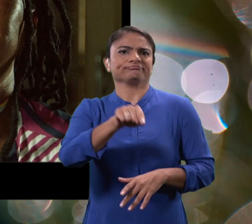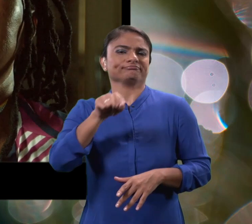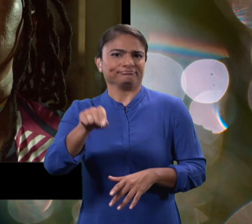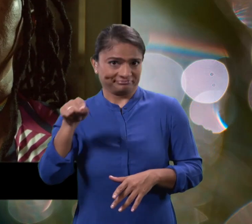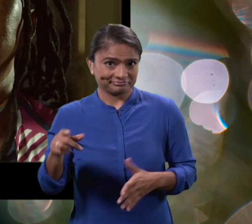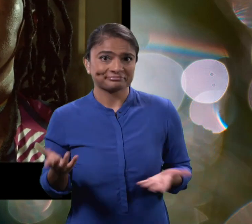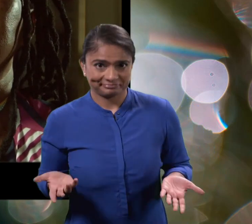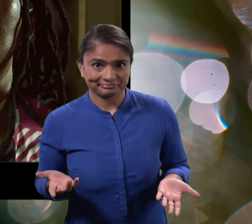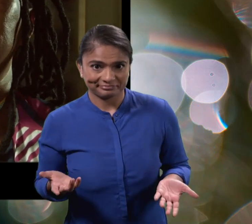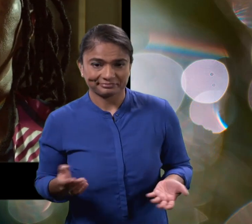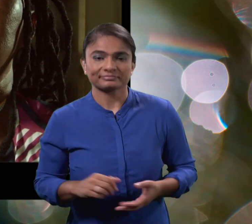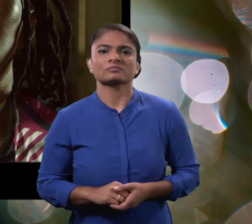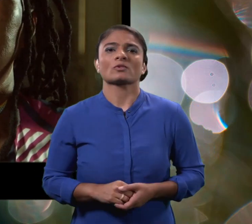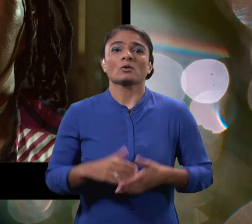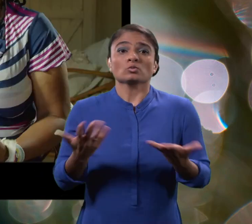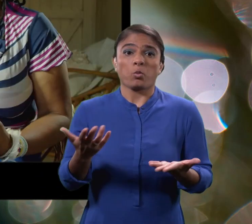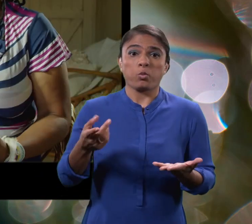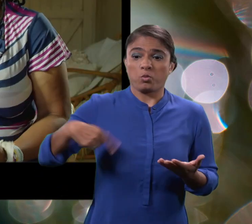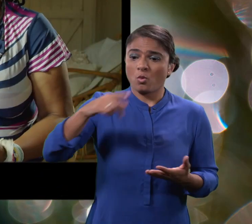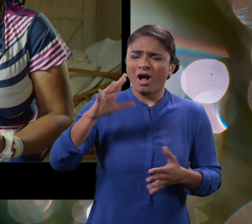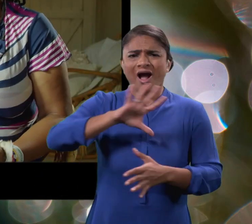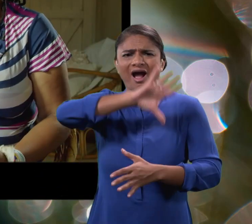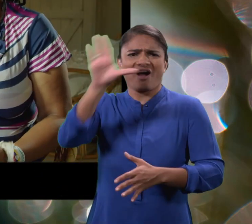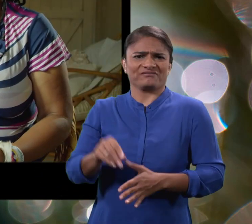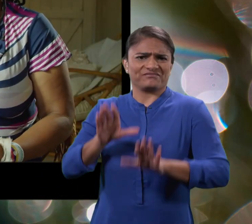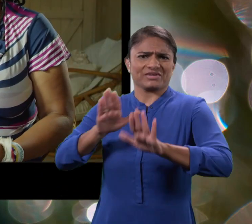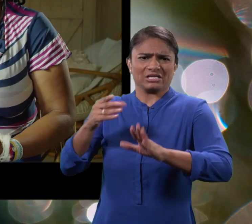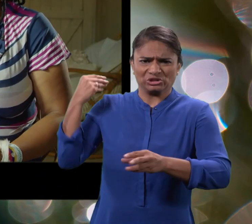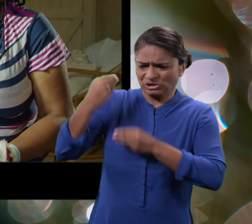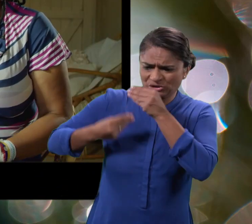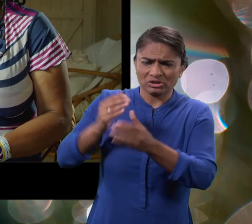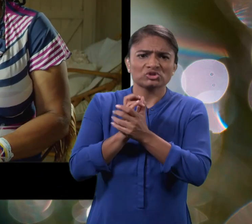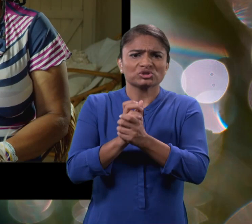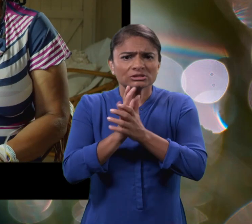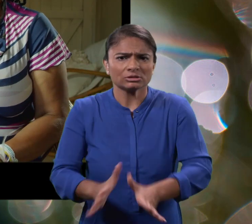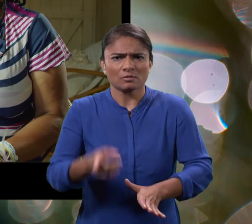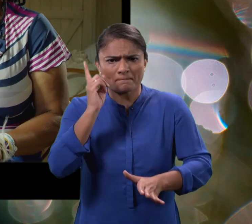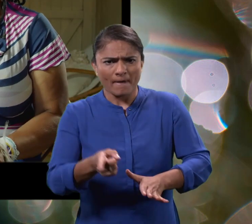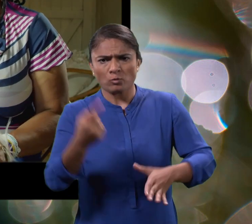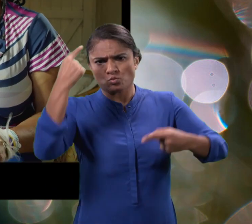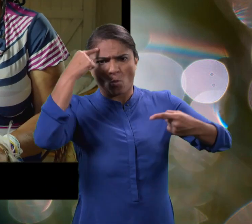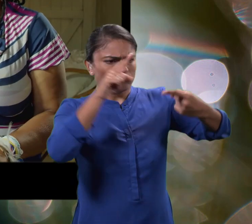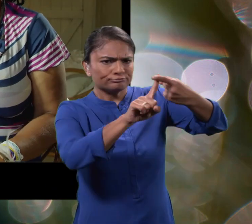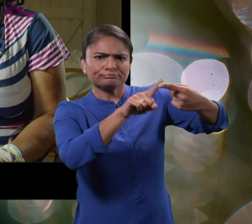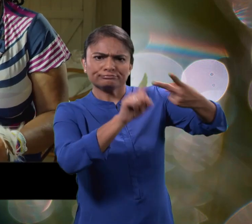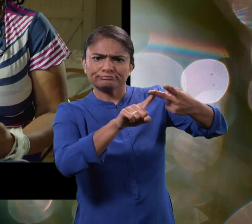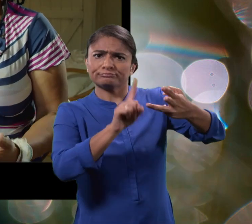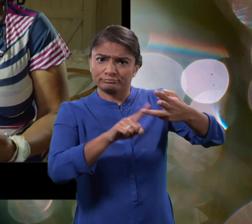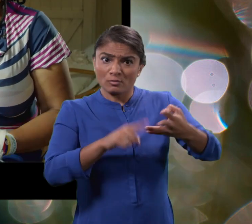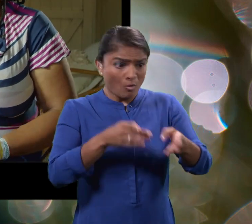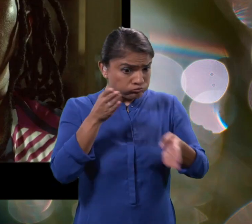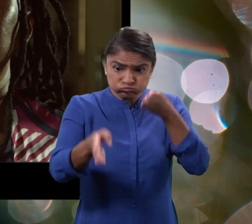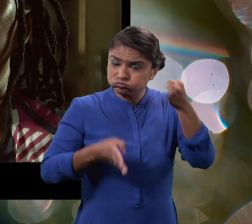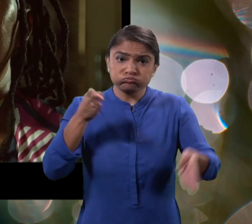ngoba sebaziphile abantu ngamaXhosa futhi banemveli. Kumele izinto bani ziyavela kubo, zibe